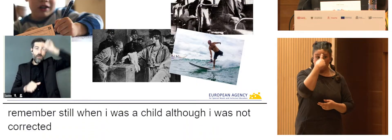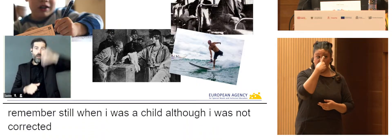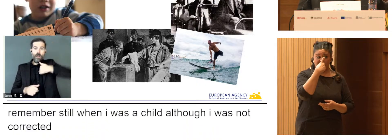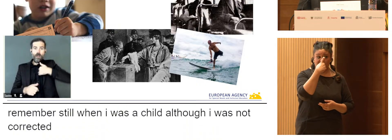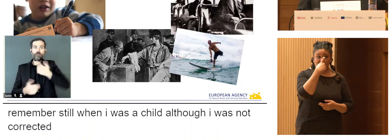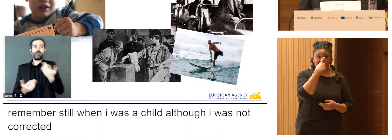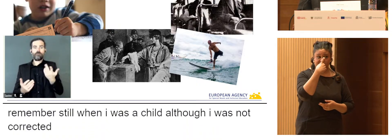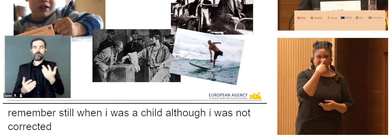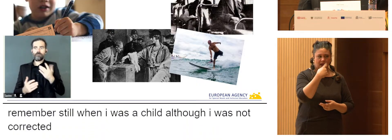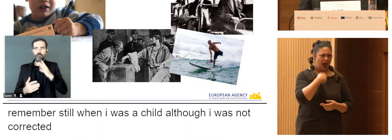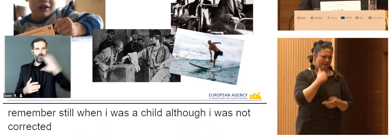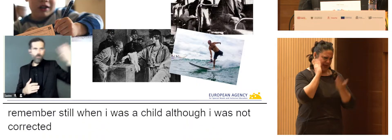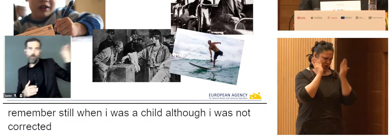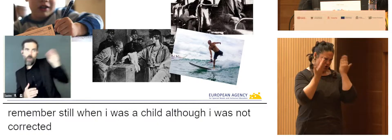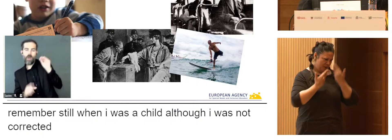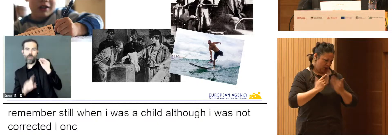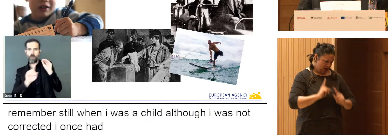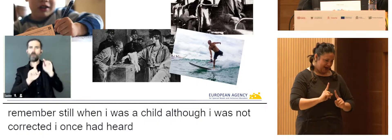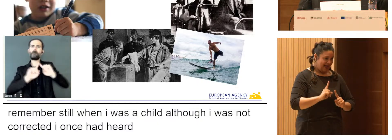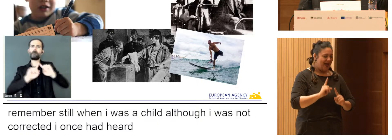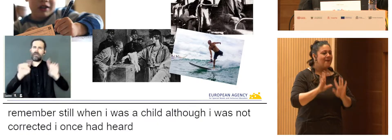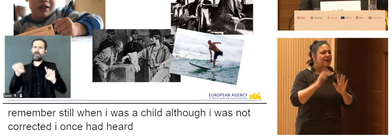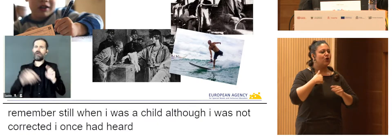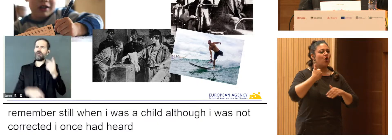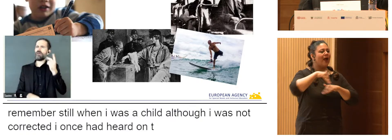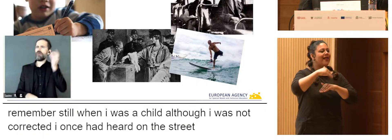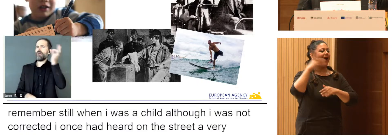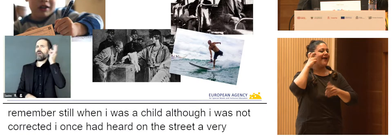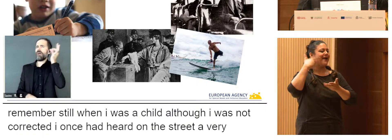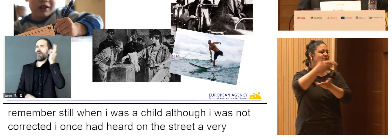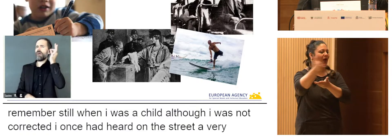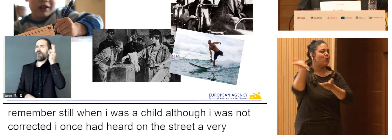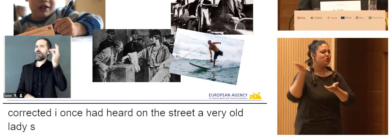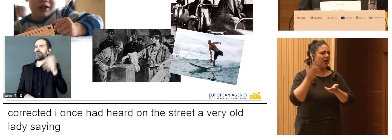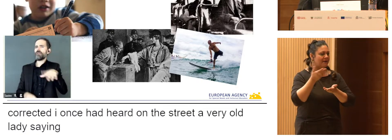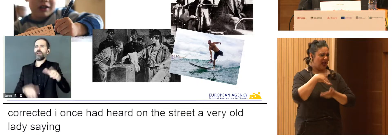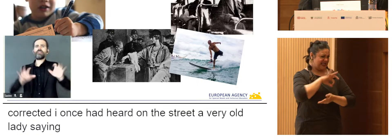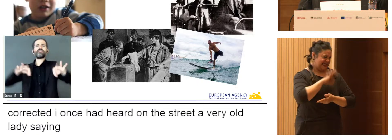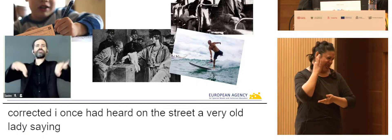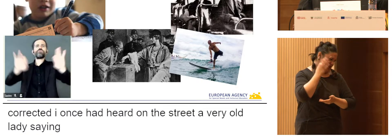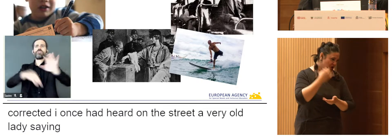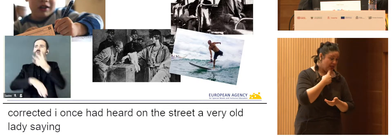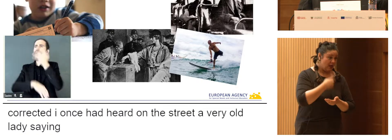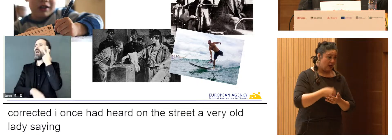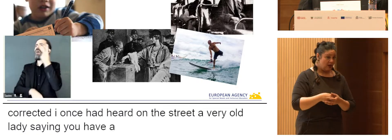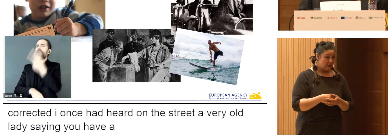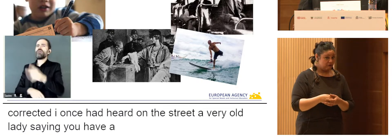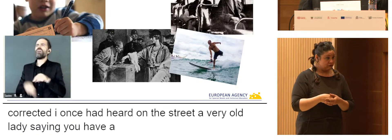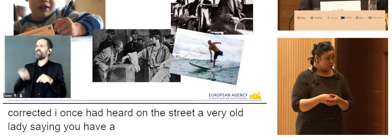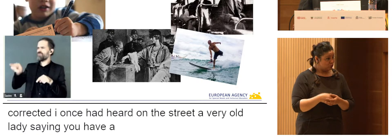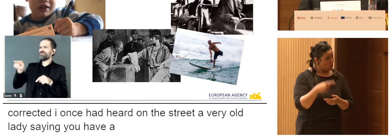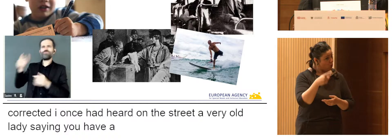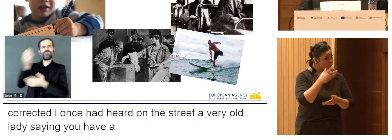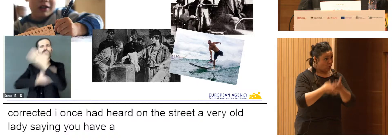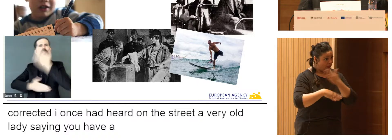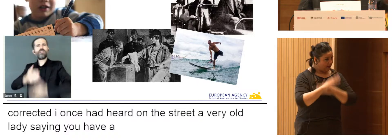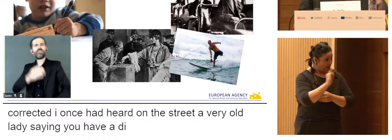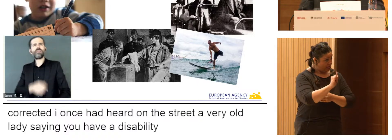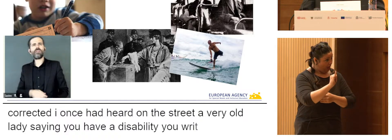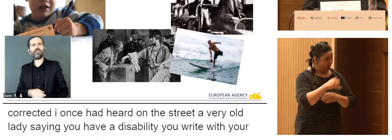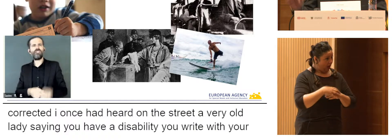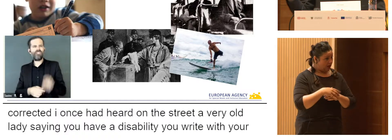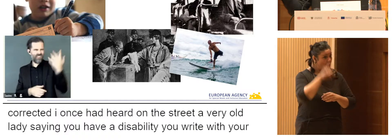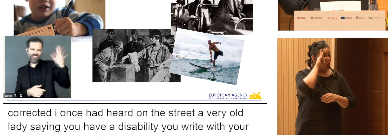once had heard on the street a very old lady saying, "You have a disability, you write with your left